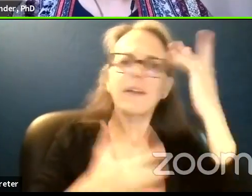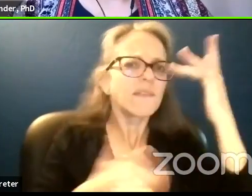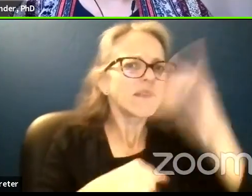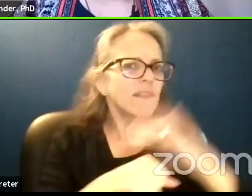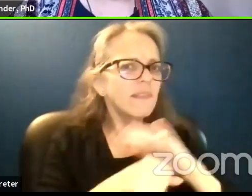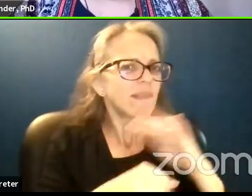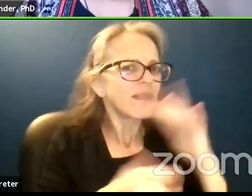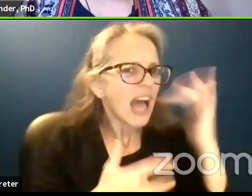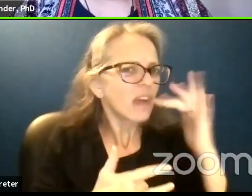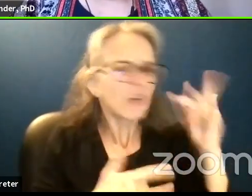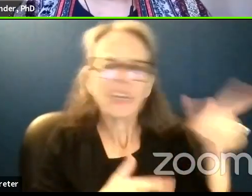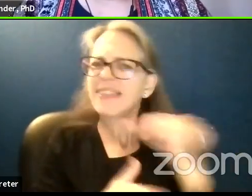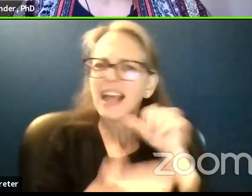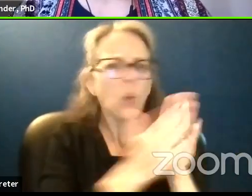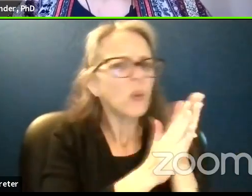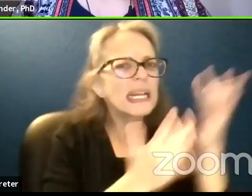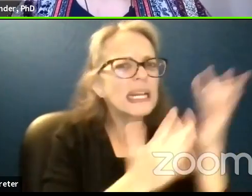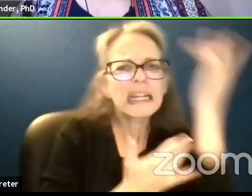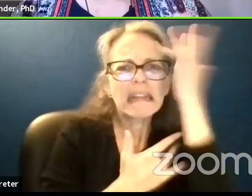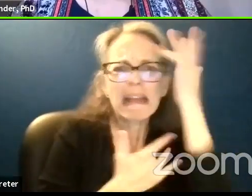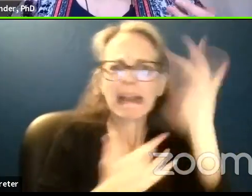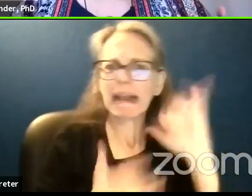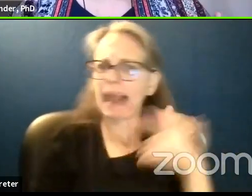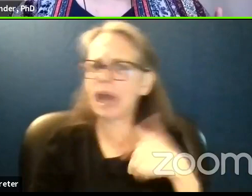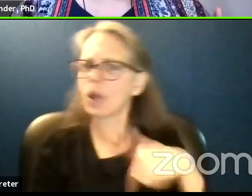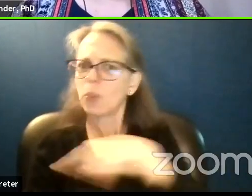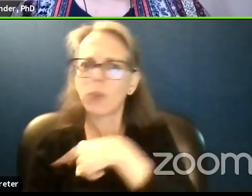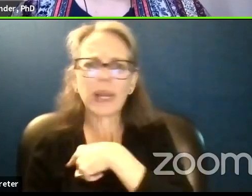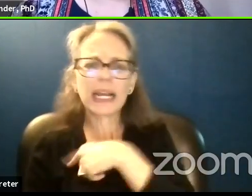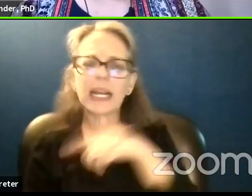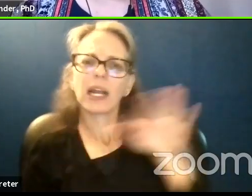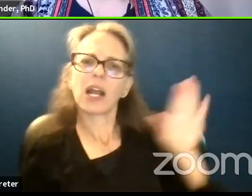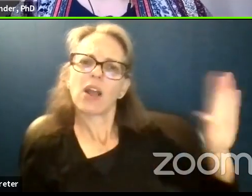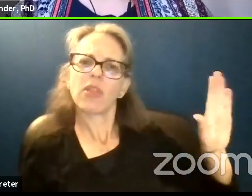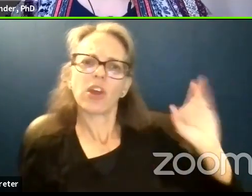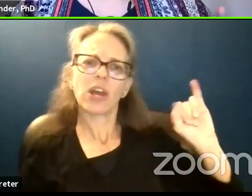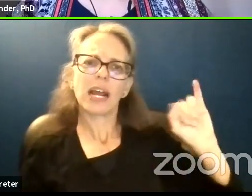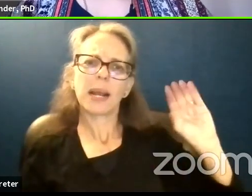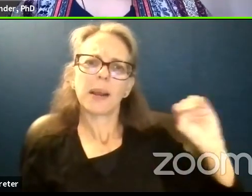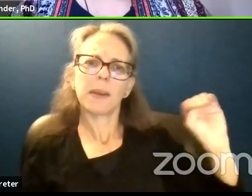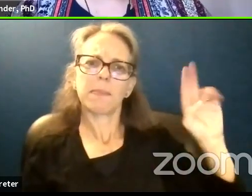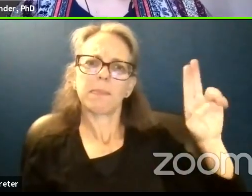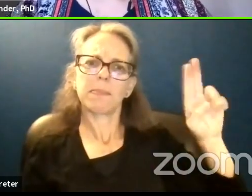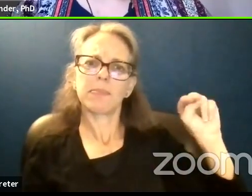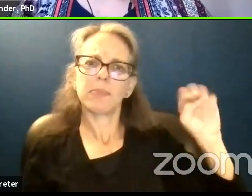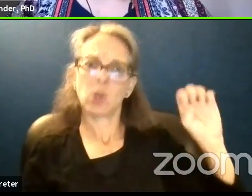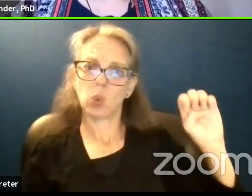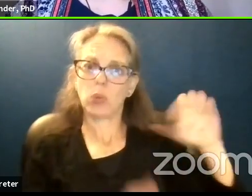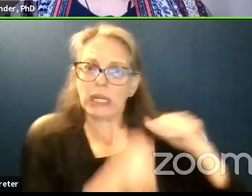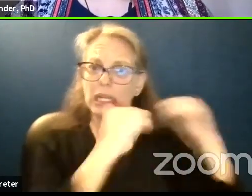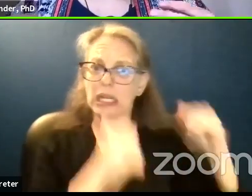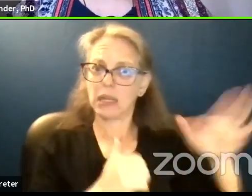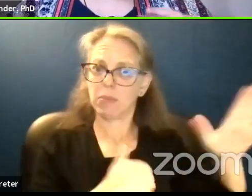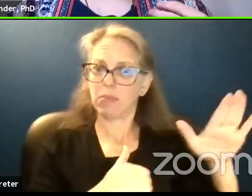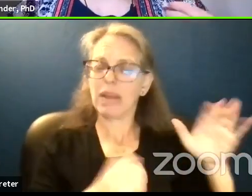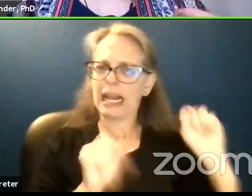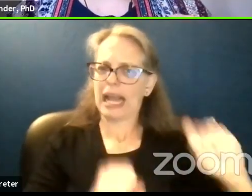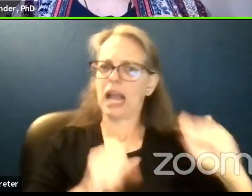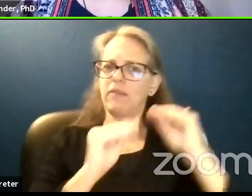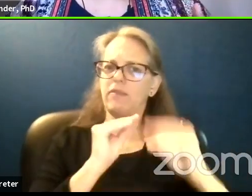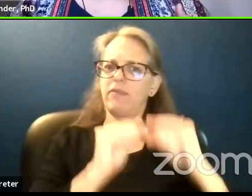sick like you and I do, their immune system, their shields can repair damage, and it